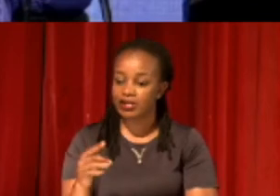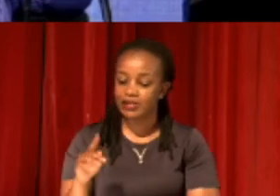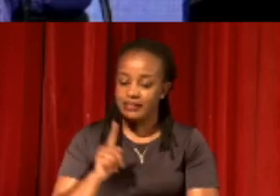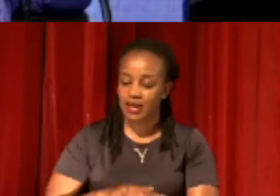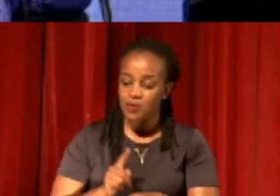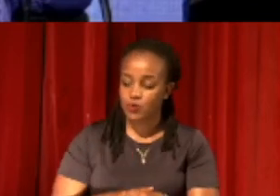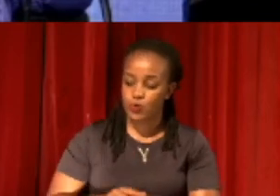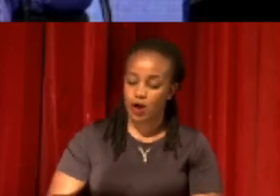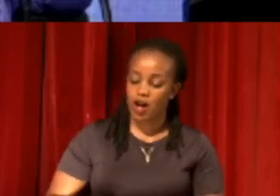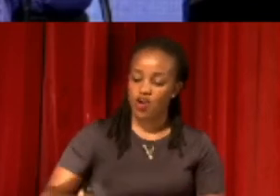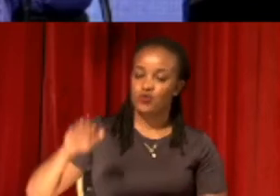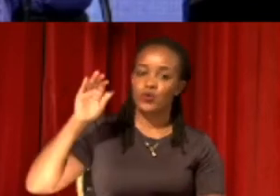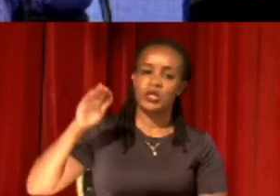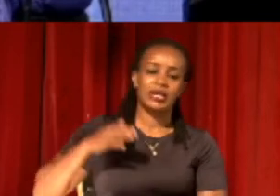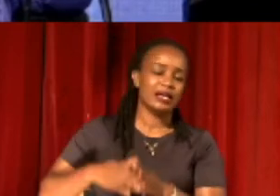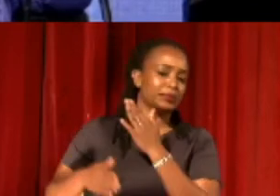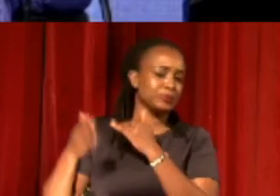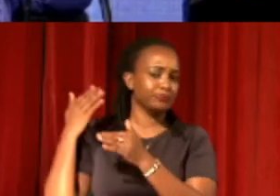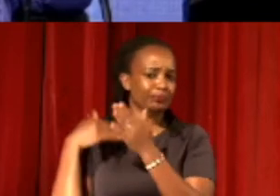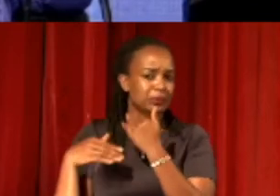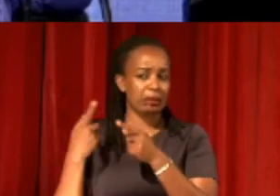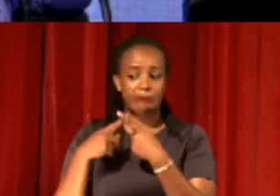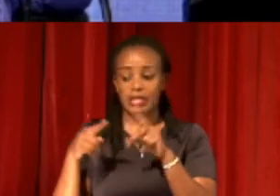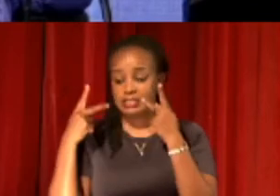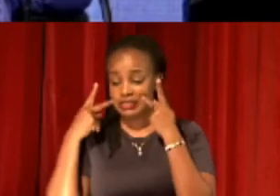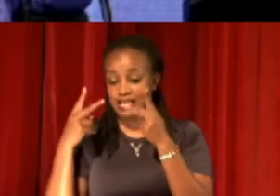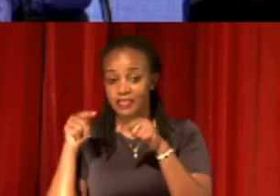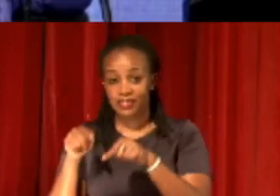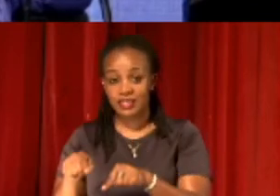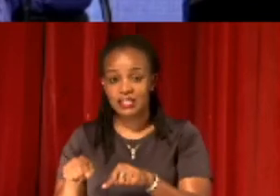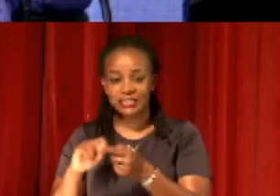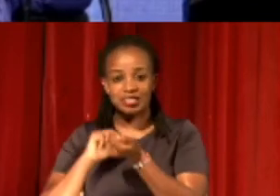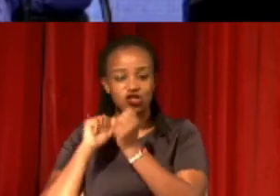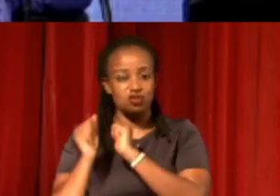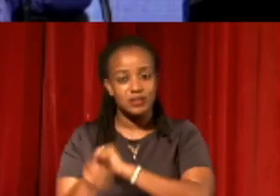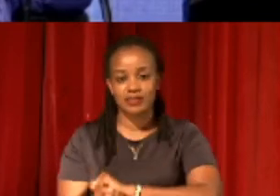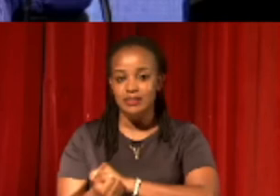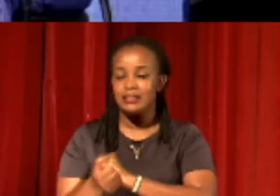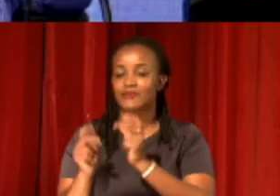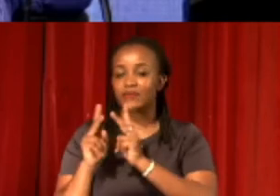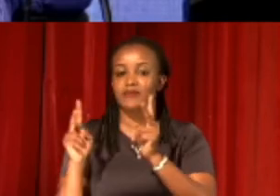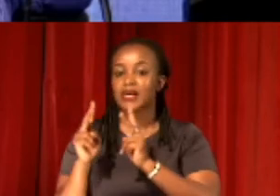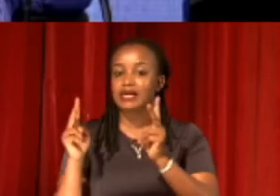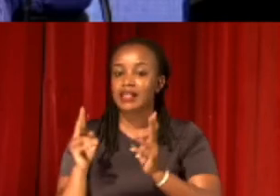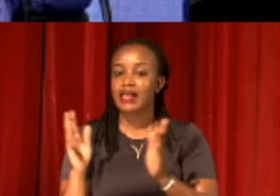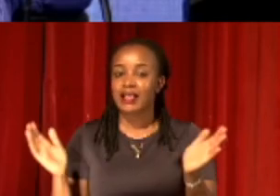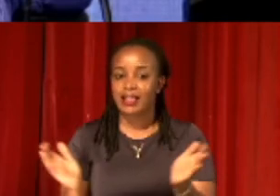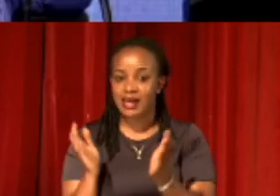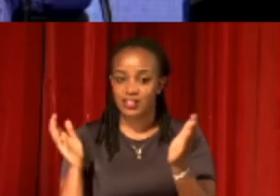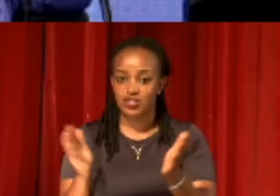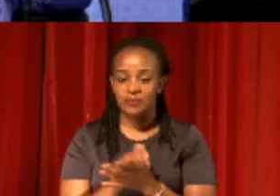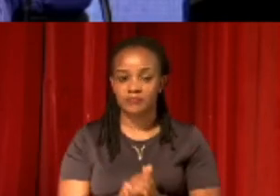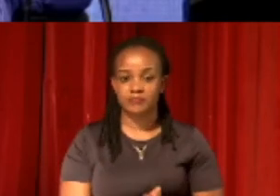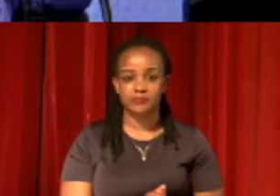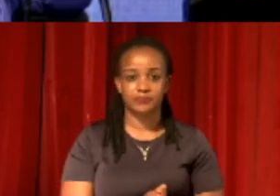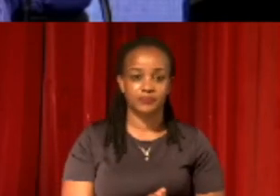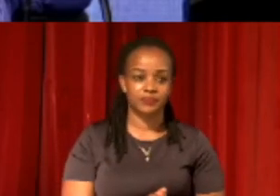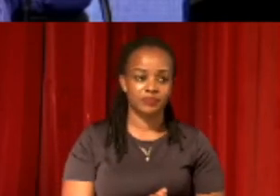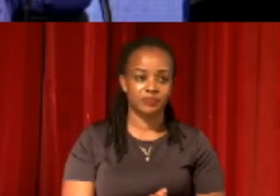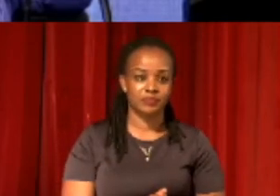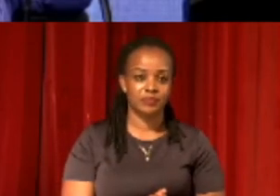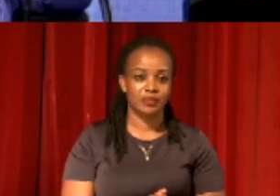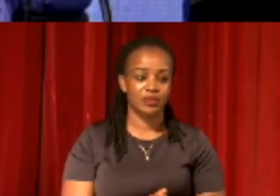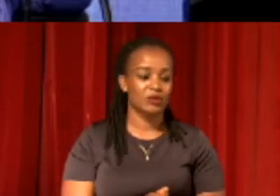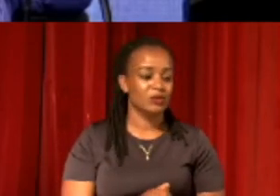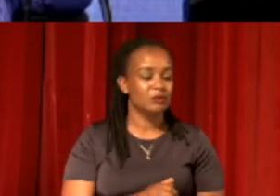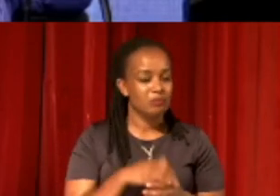80s and the 90s. But seeing this, you know, evolution for me is quite encouraging and quite exciting. We still do. I know you still